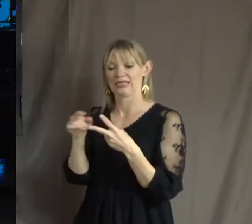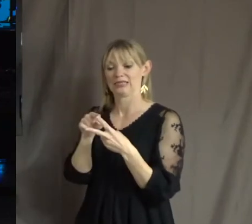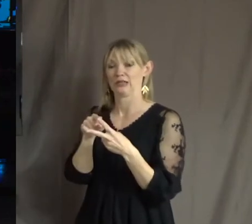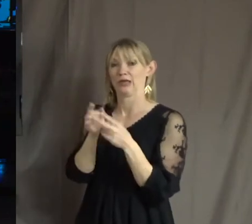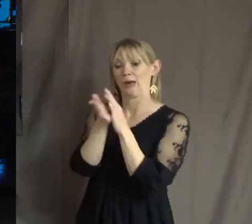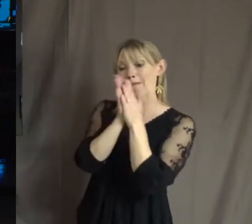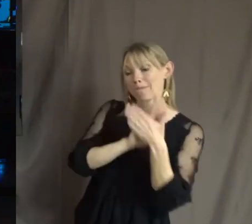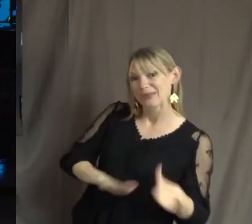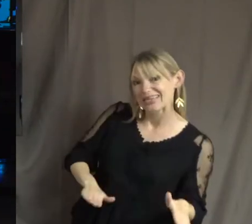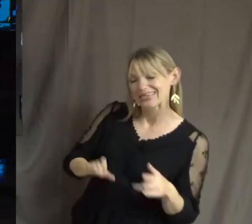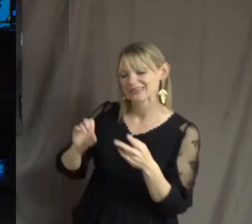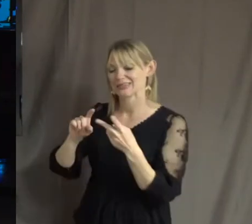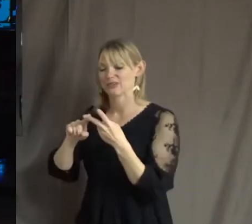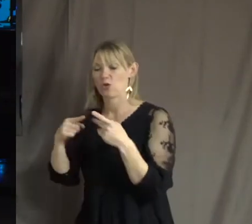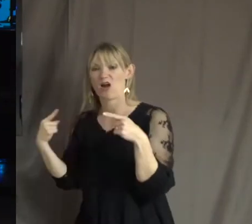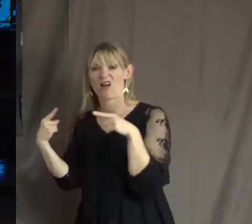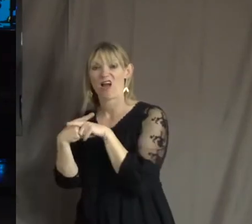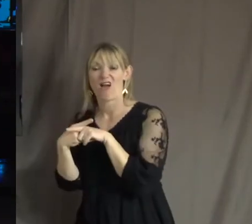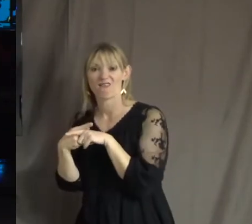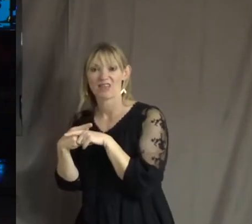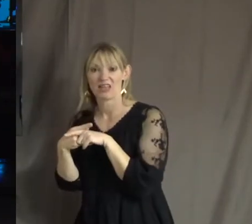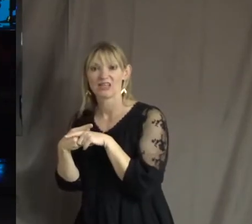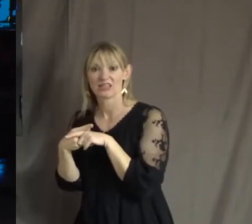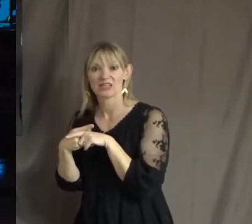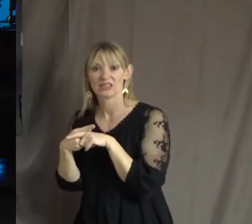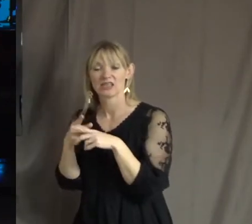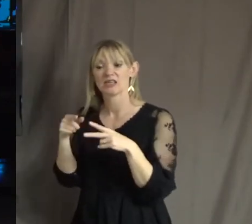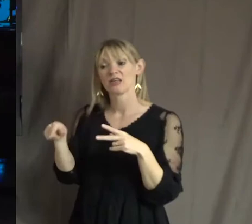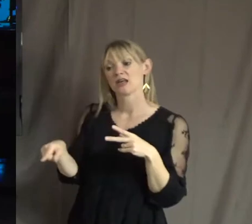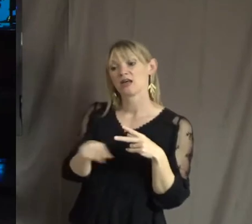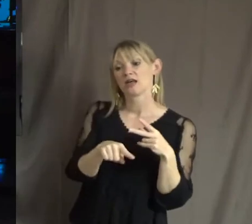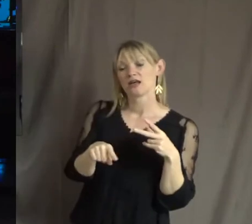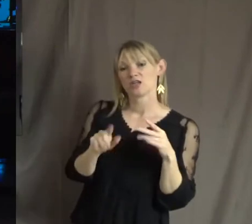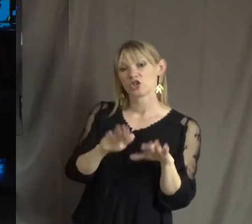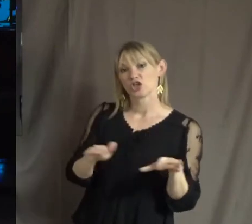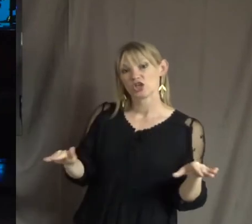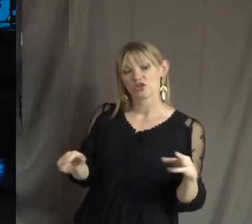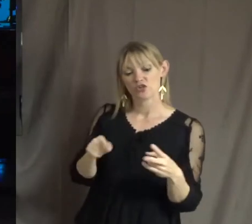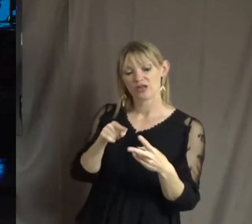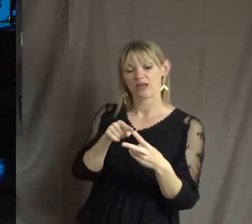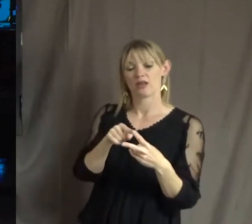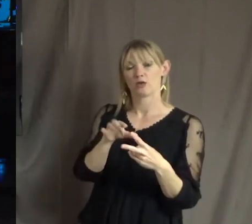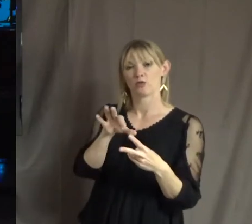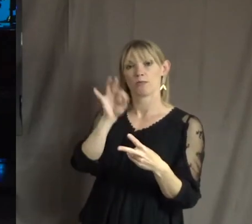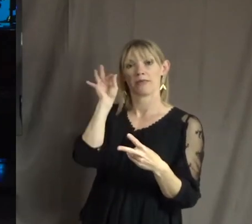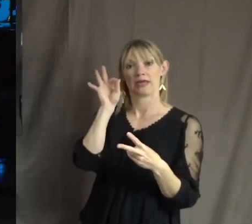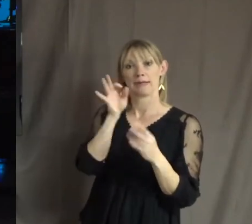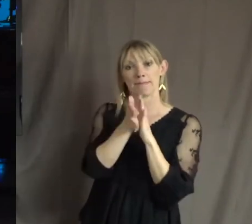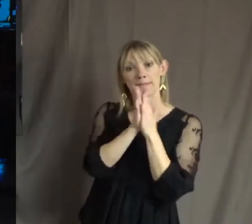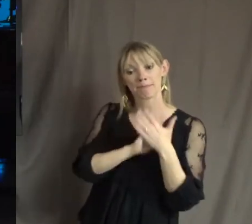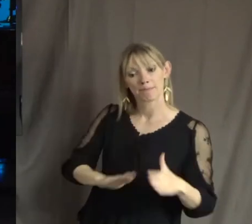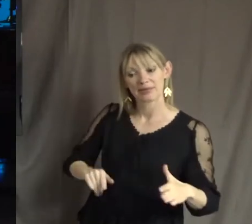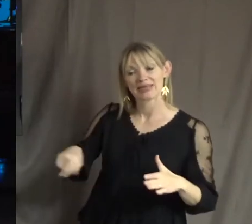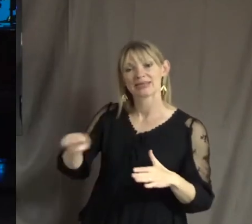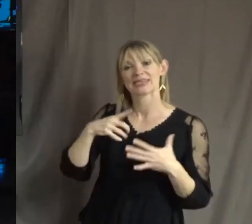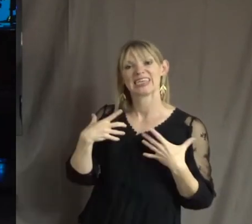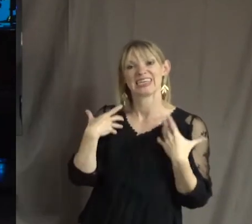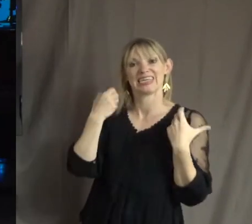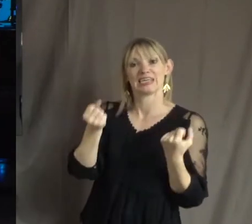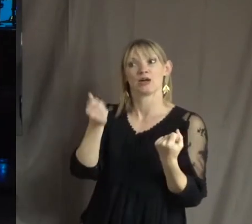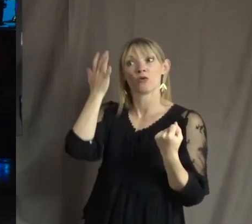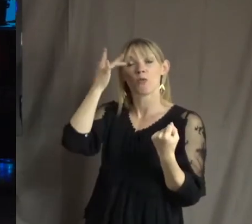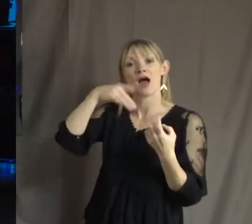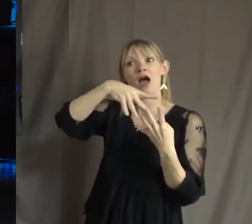peace or conflict. And those that chose that peace, many of them were instantly healed, for they could see that